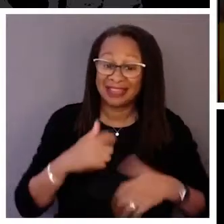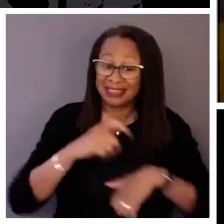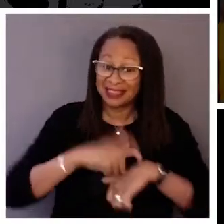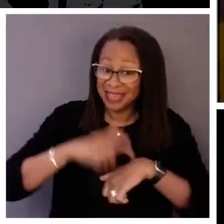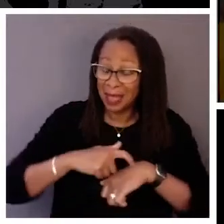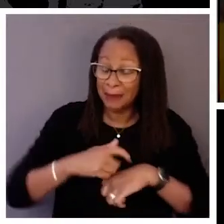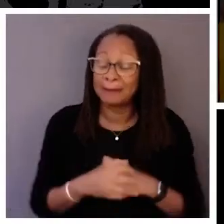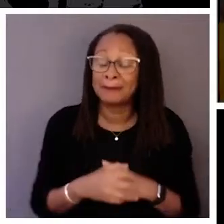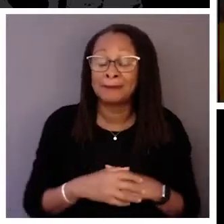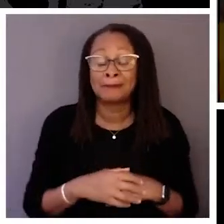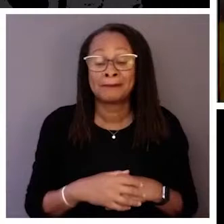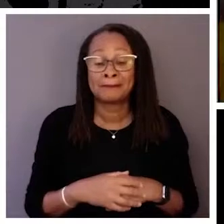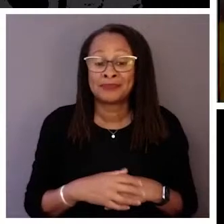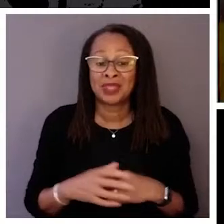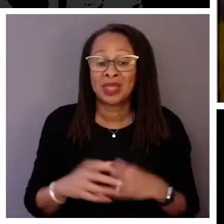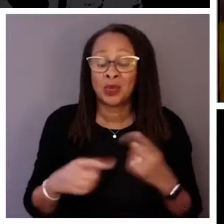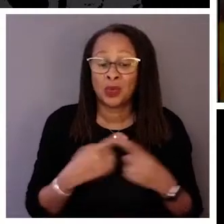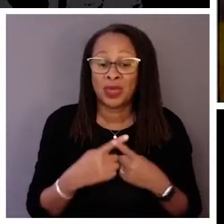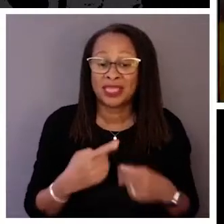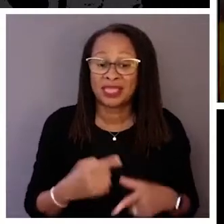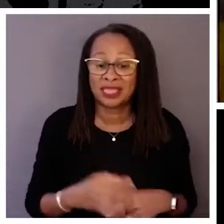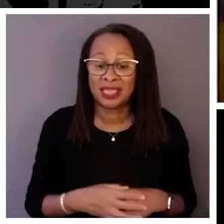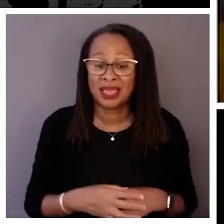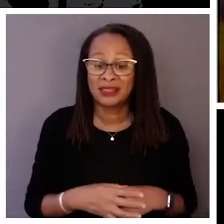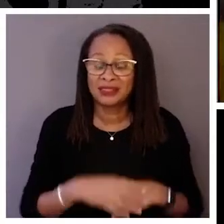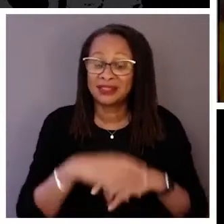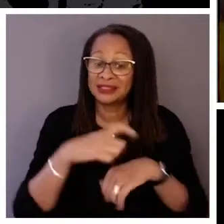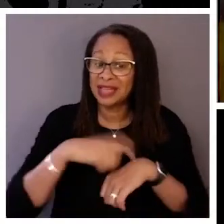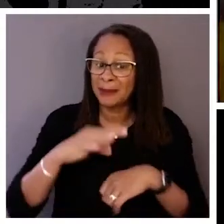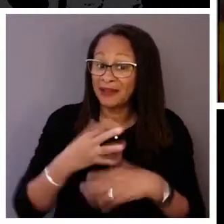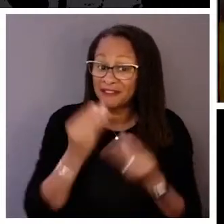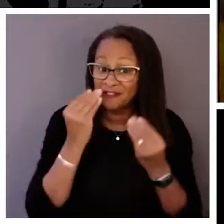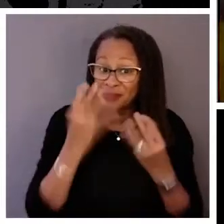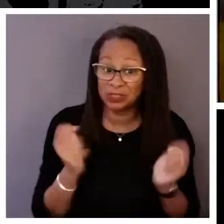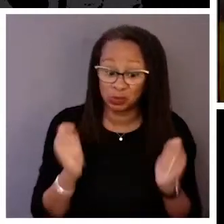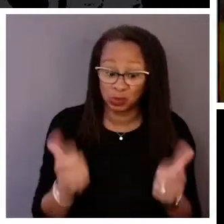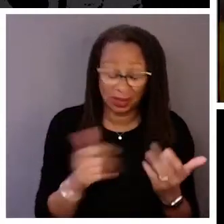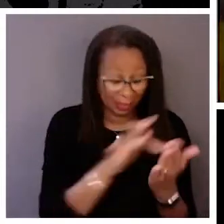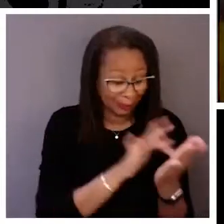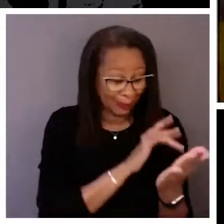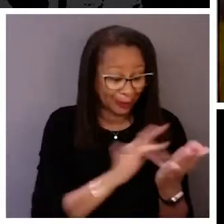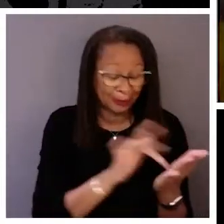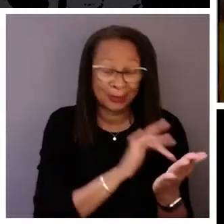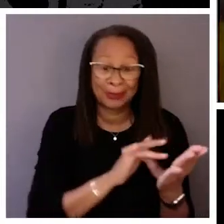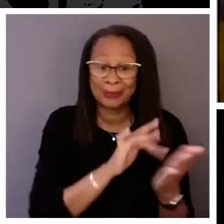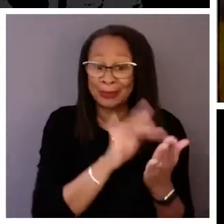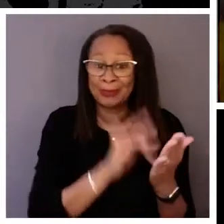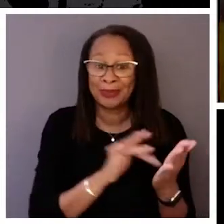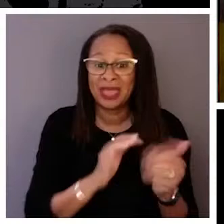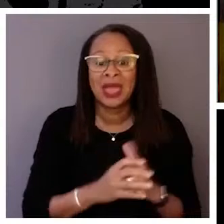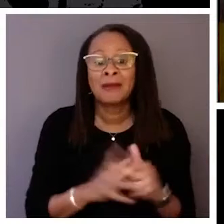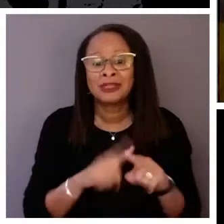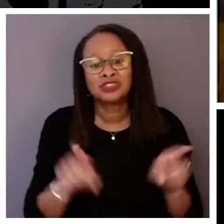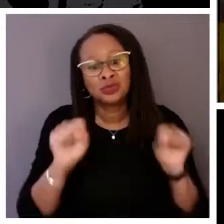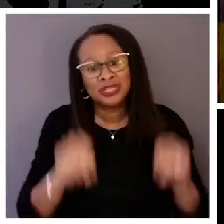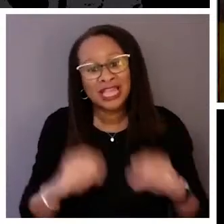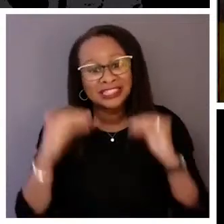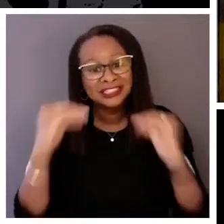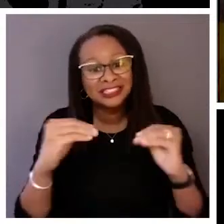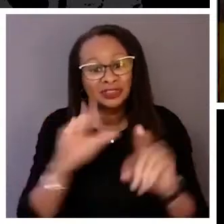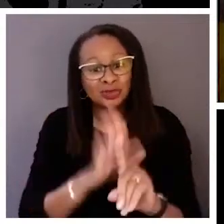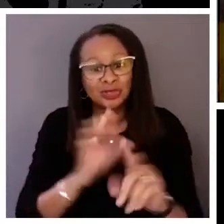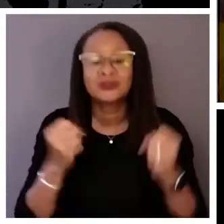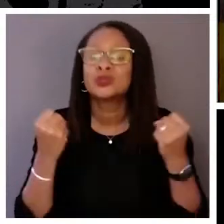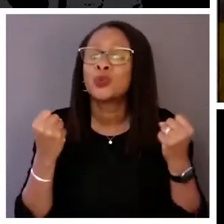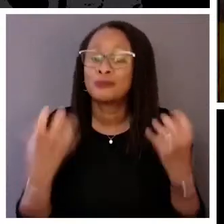in the time that we live in, this age of information that's at our fingertips, well, it's also kind of a curse. You can teach yourself